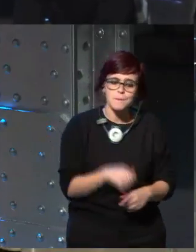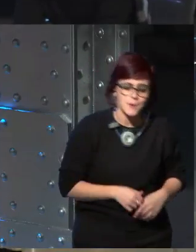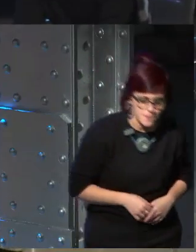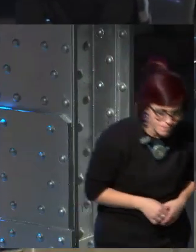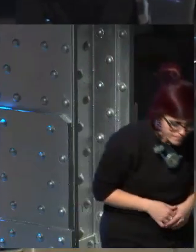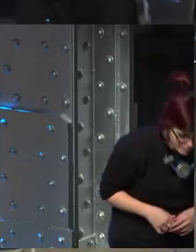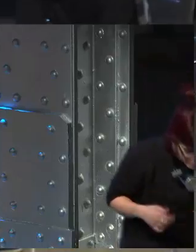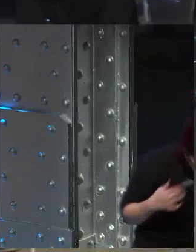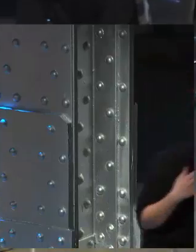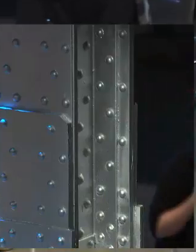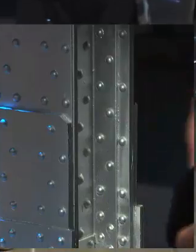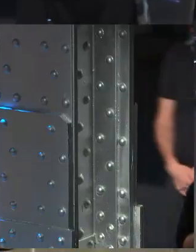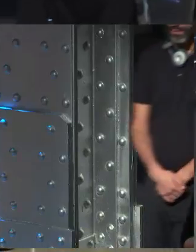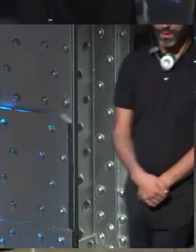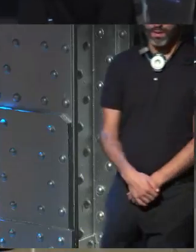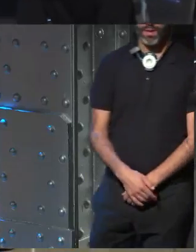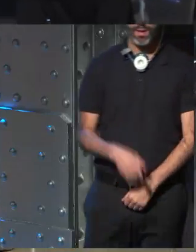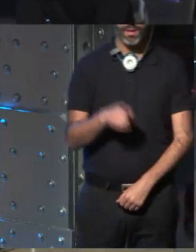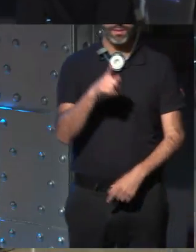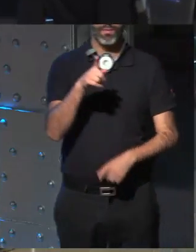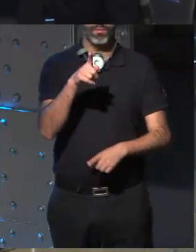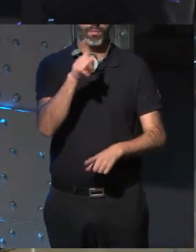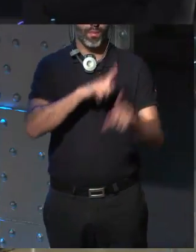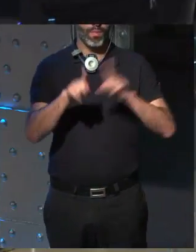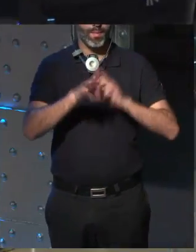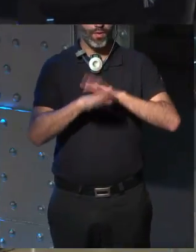Que hemos ido solucionando, ¿no? Paso a paso.